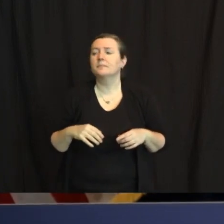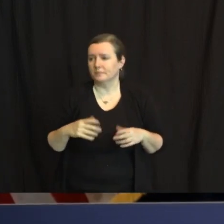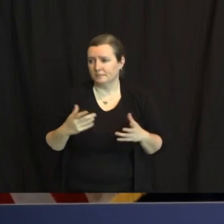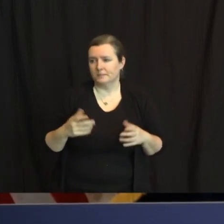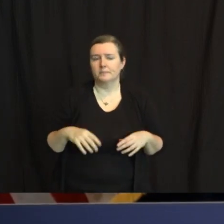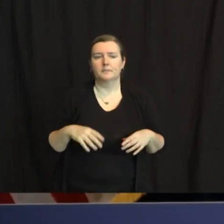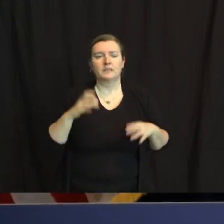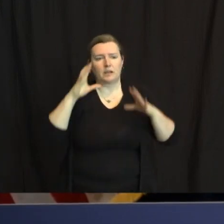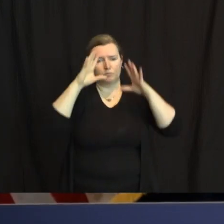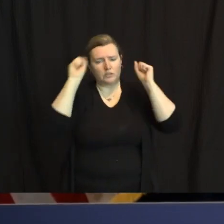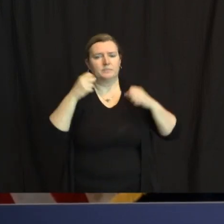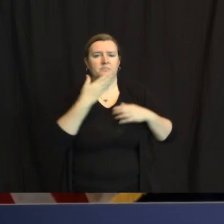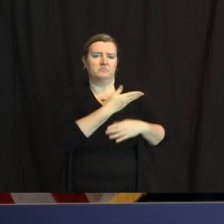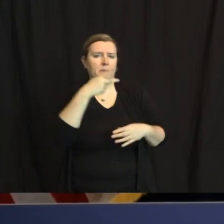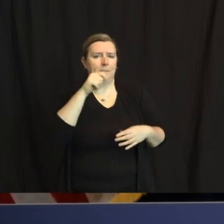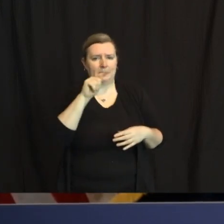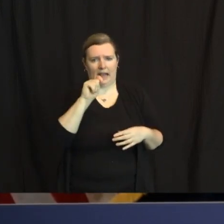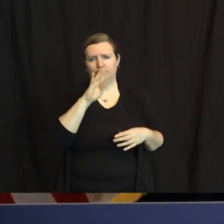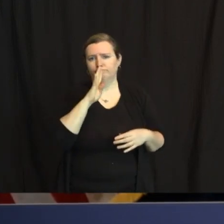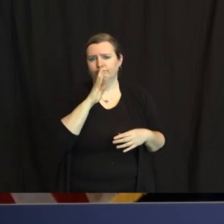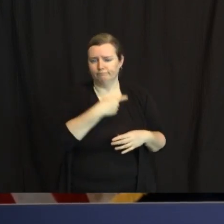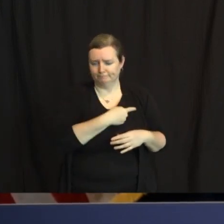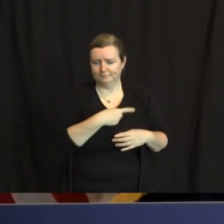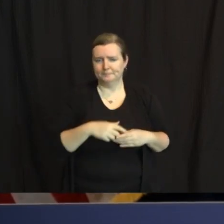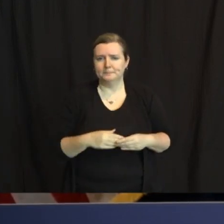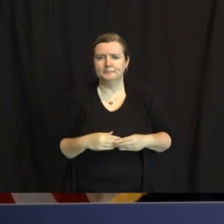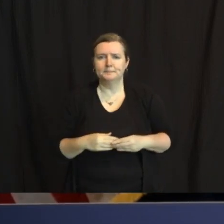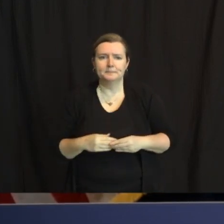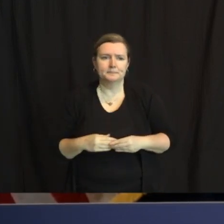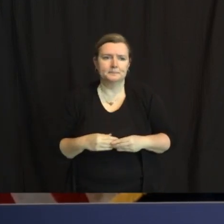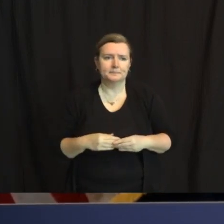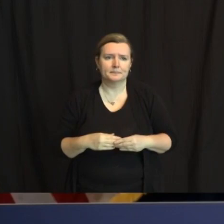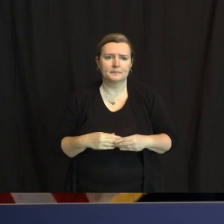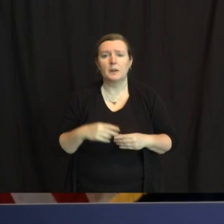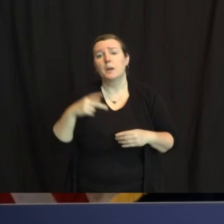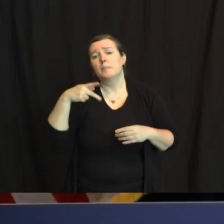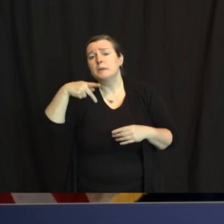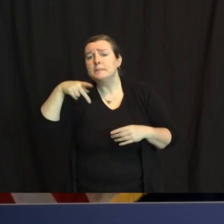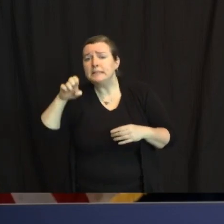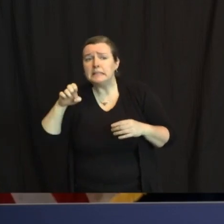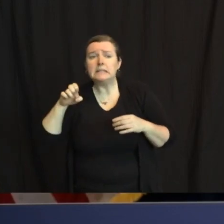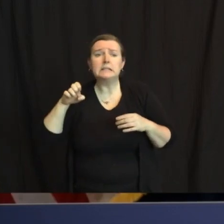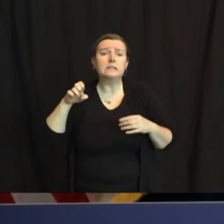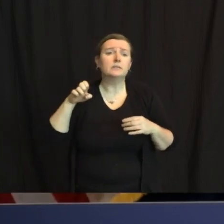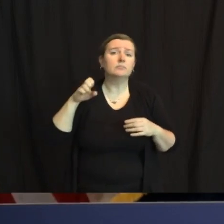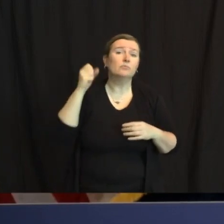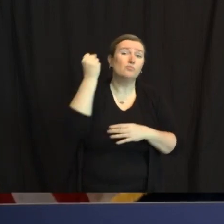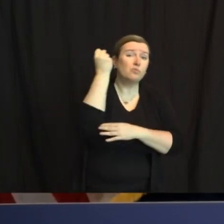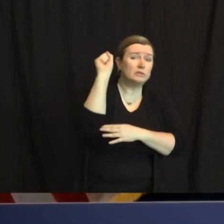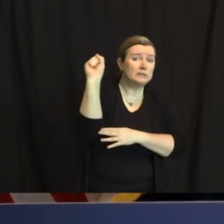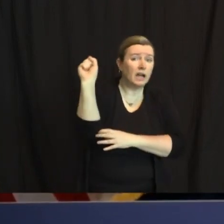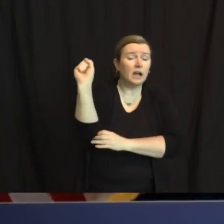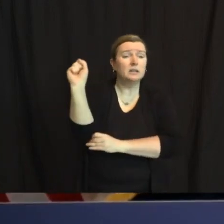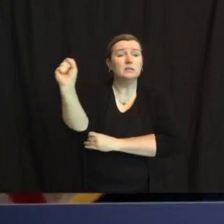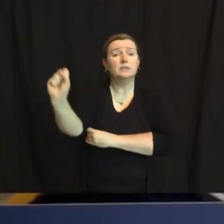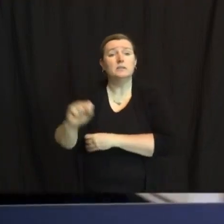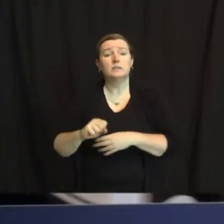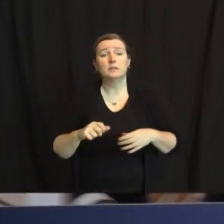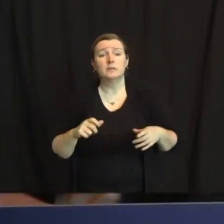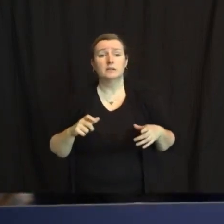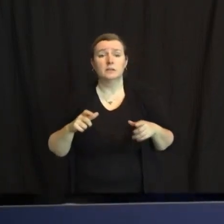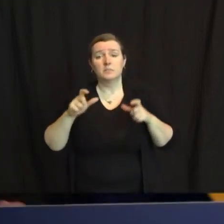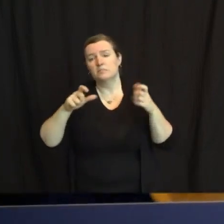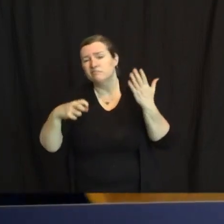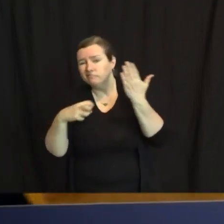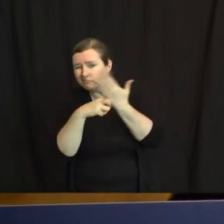Callahan, on compliance, PPE, infrastructure, protests, anything else that you got. Thank you. Thank you, Governor.